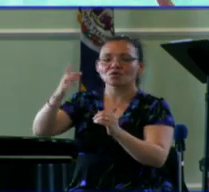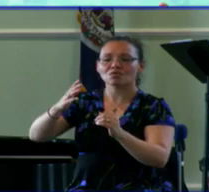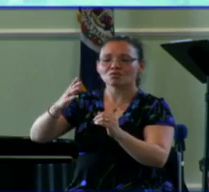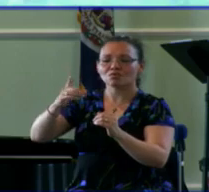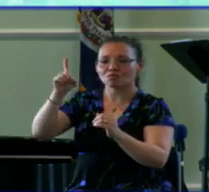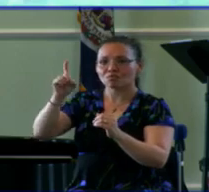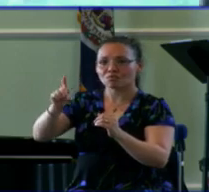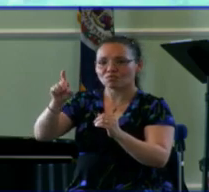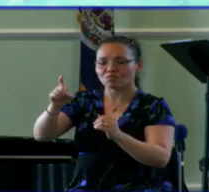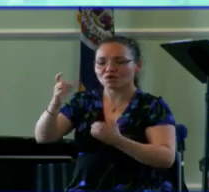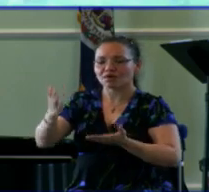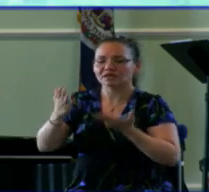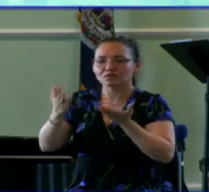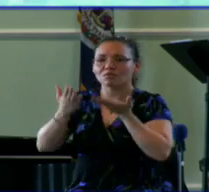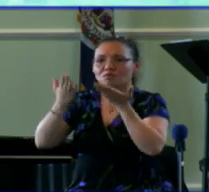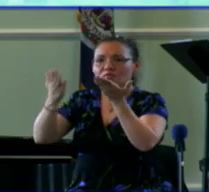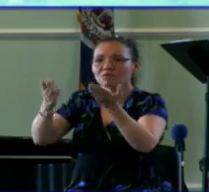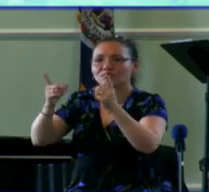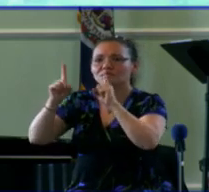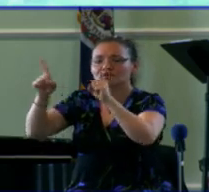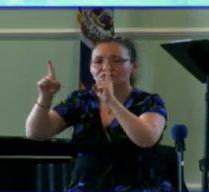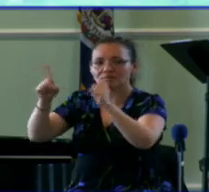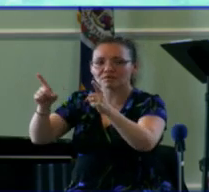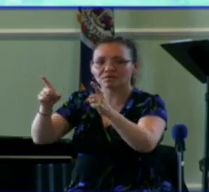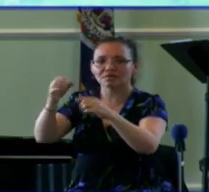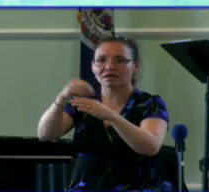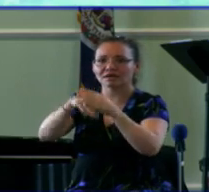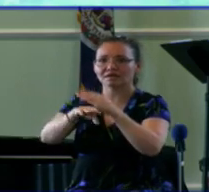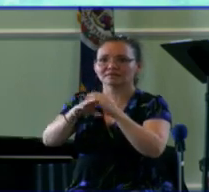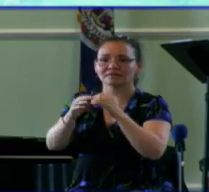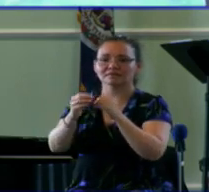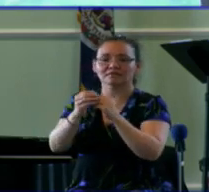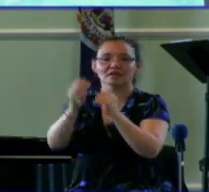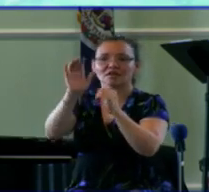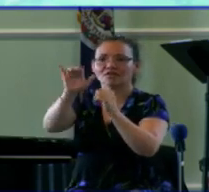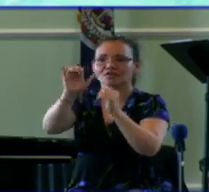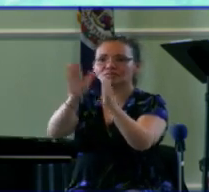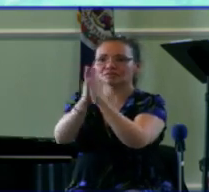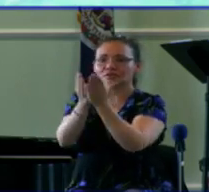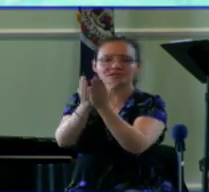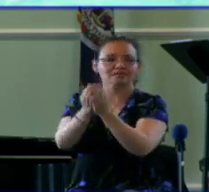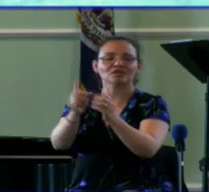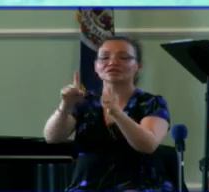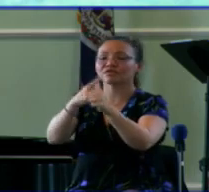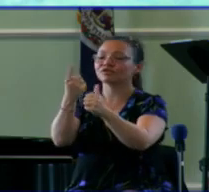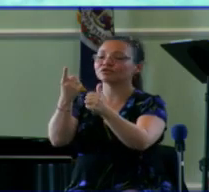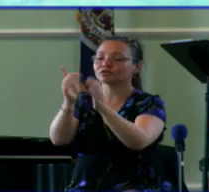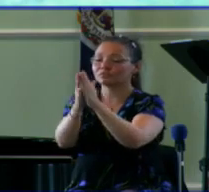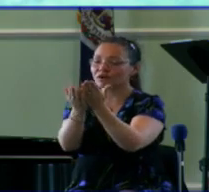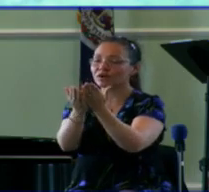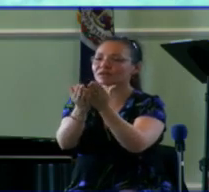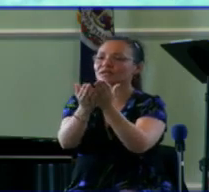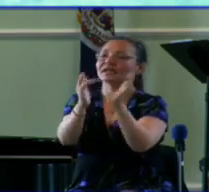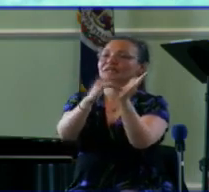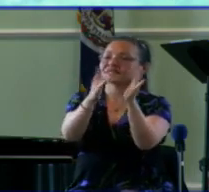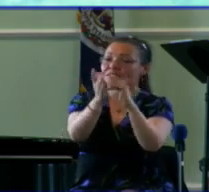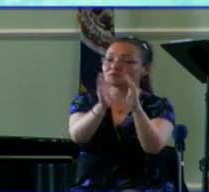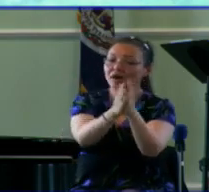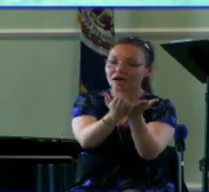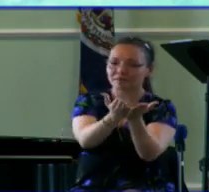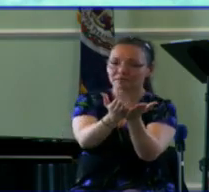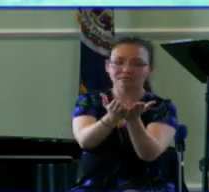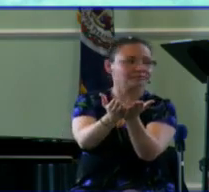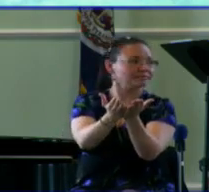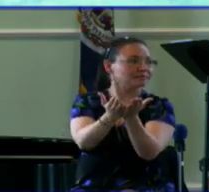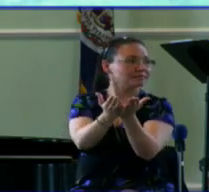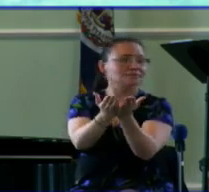Revelation of God comes from two books. The first book that we have is God's Word, the Bible. And I'm glad that we have the